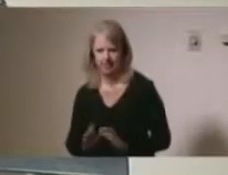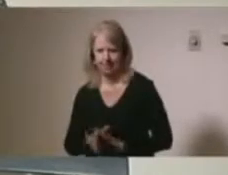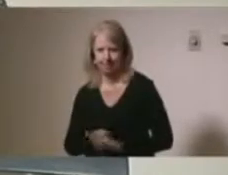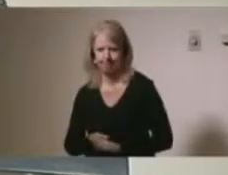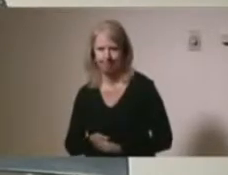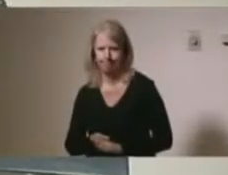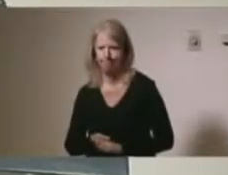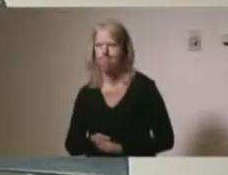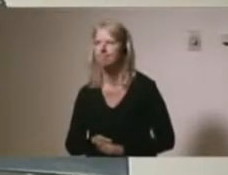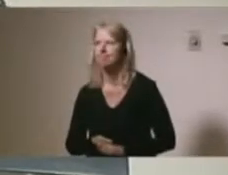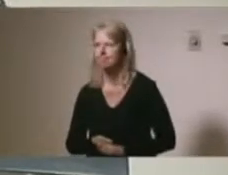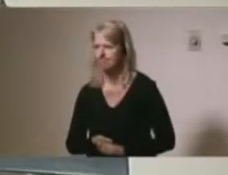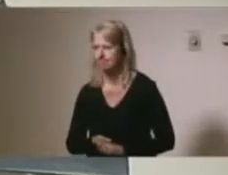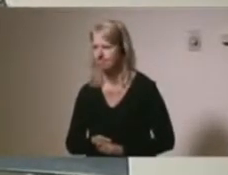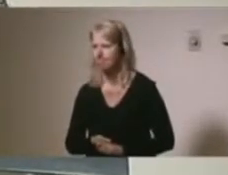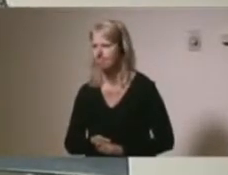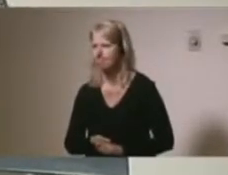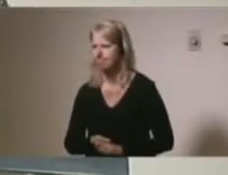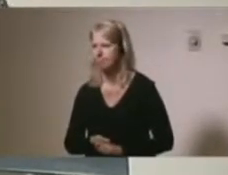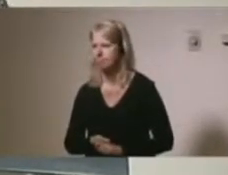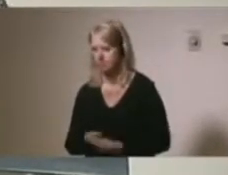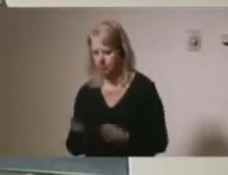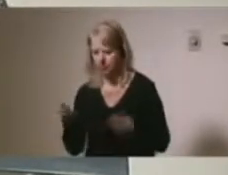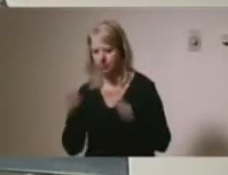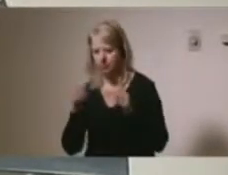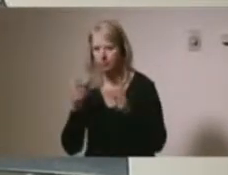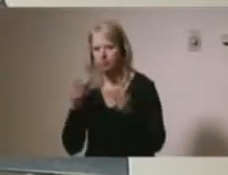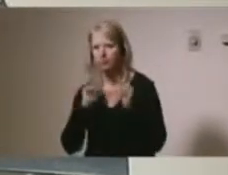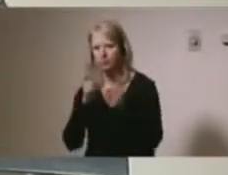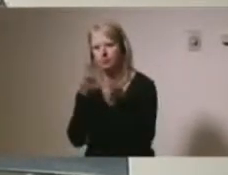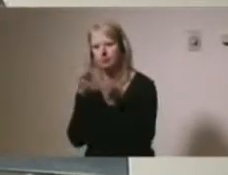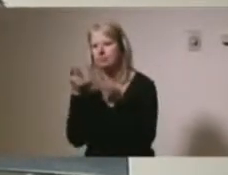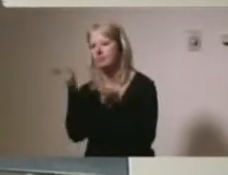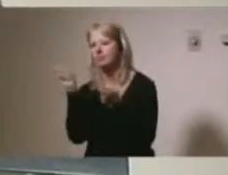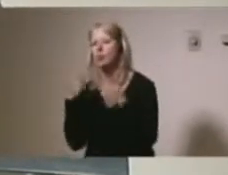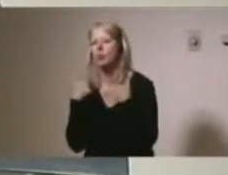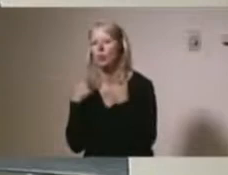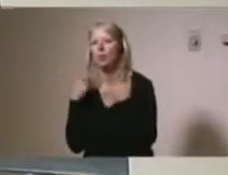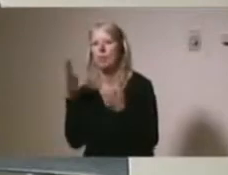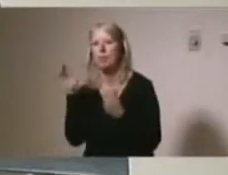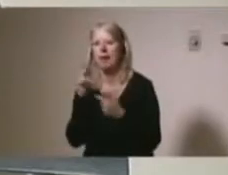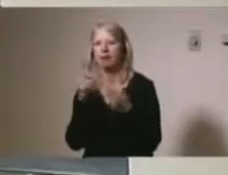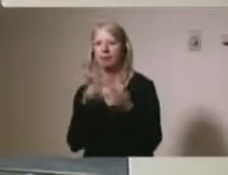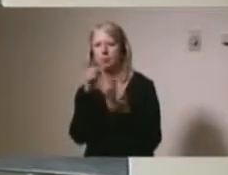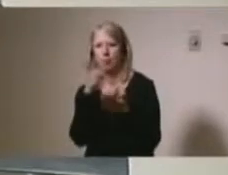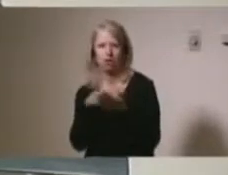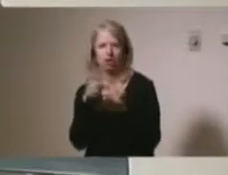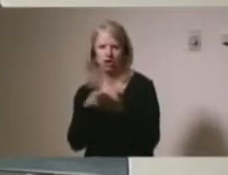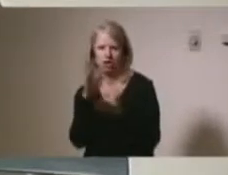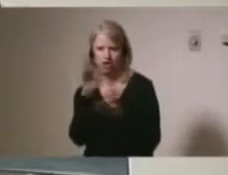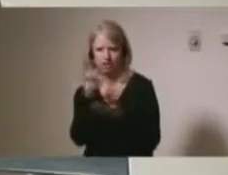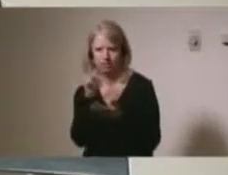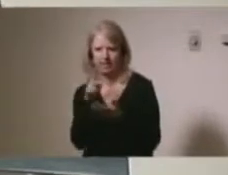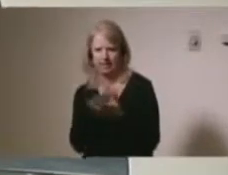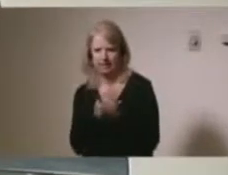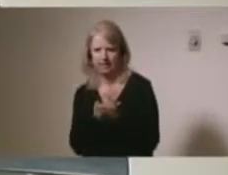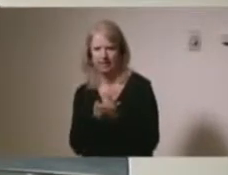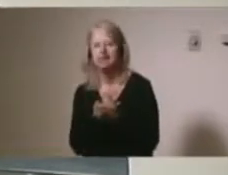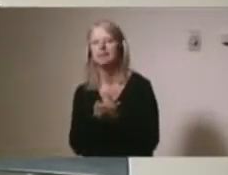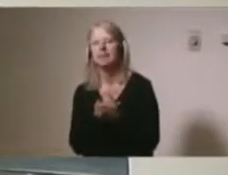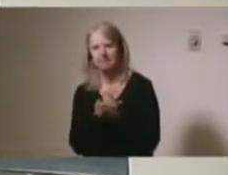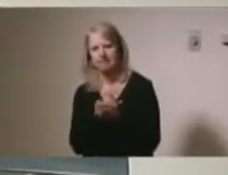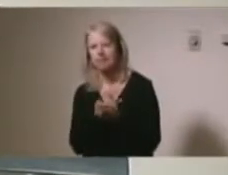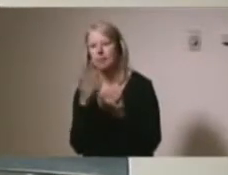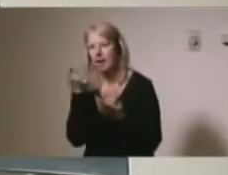clients, to try and get the youth to come back to the Postal Bank. But that's